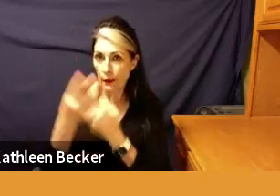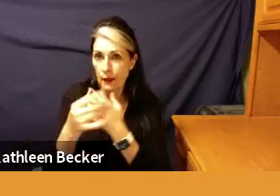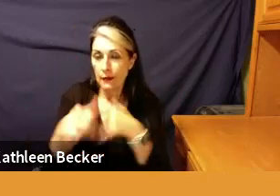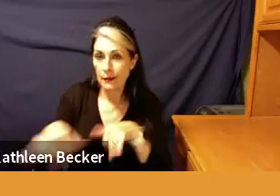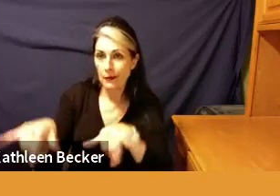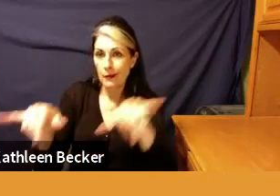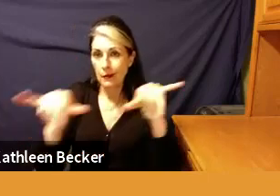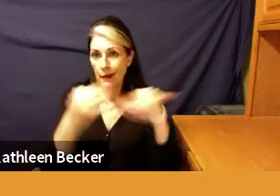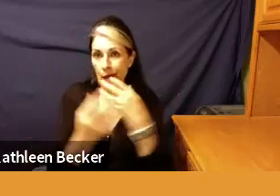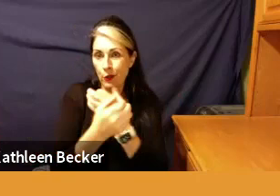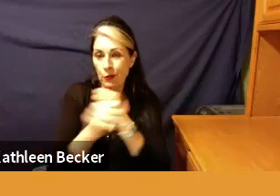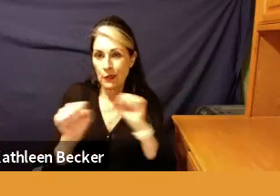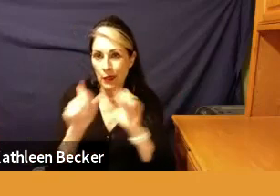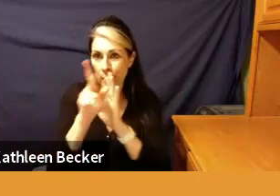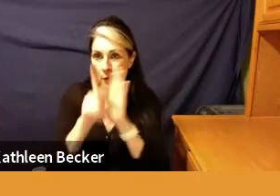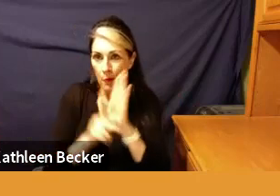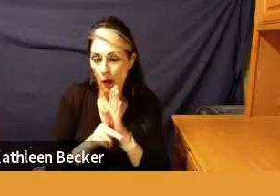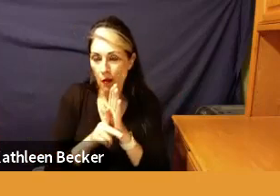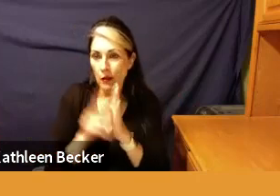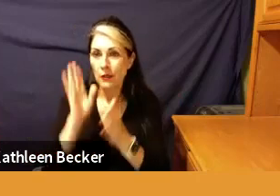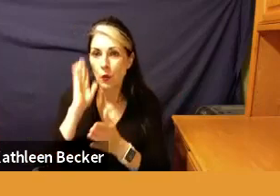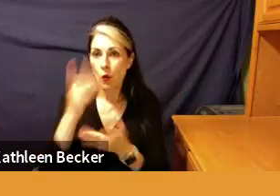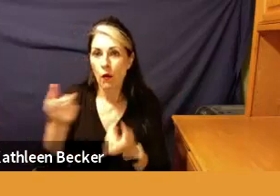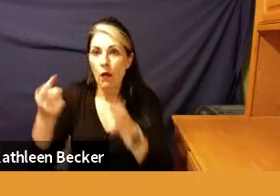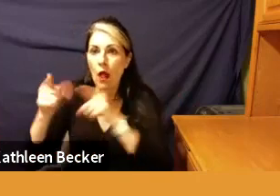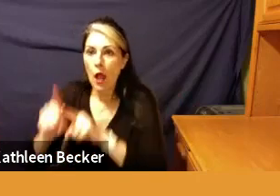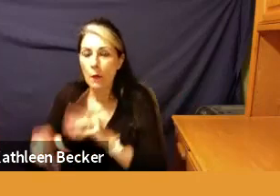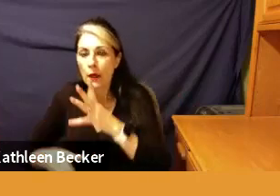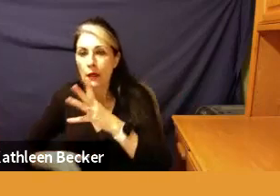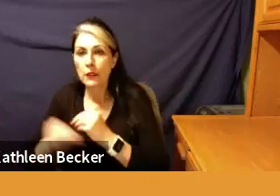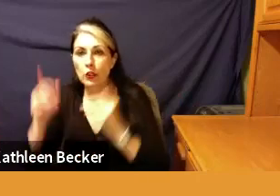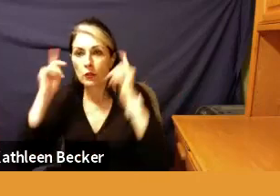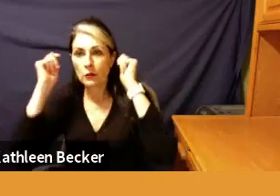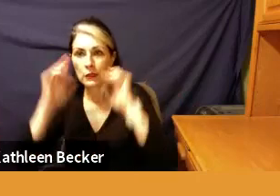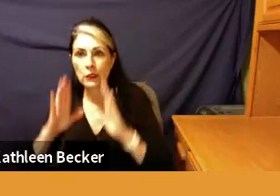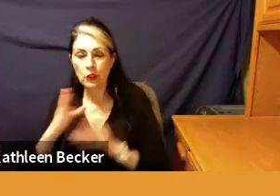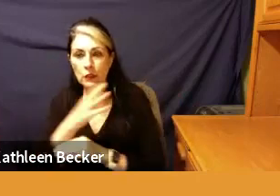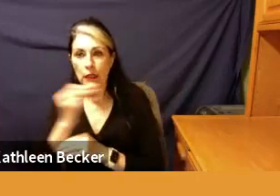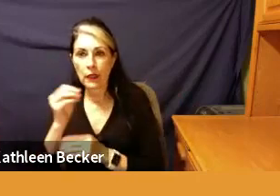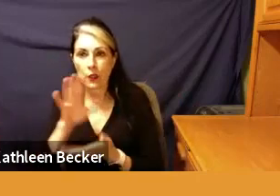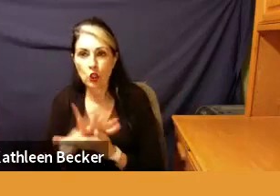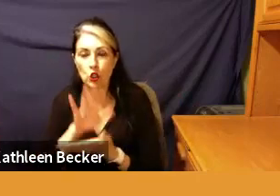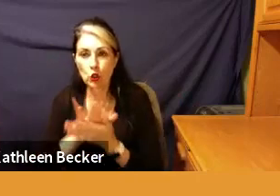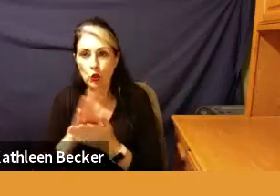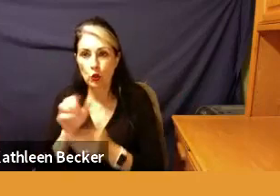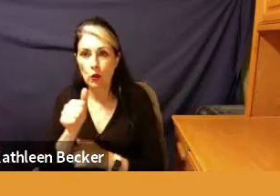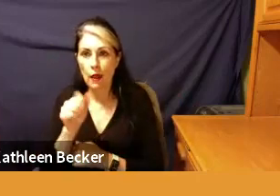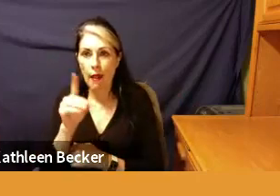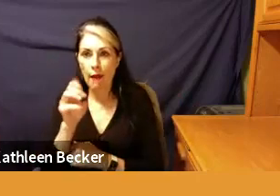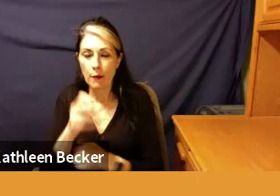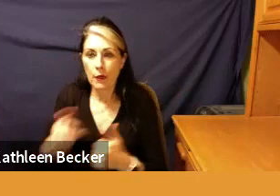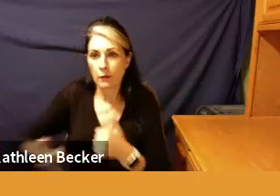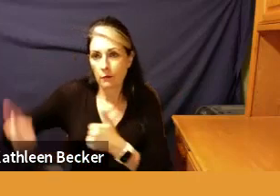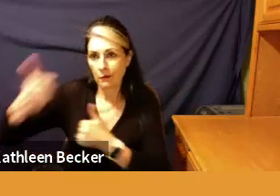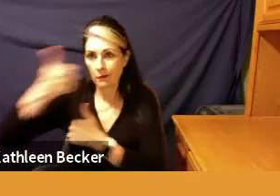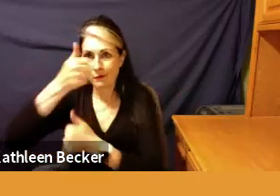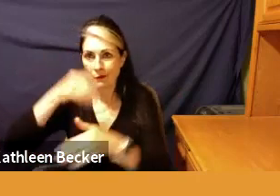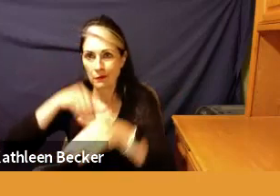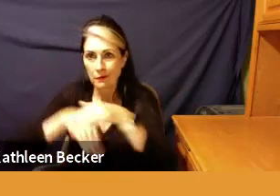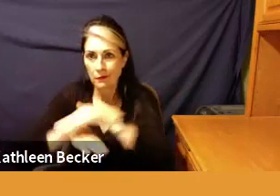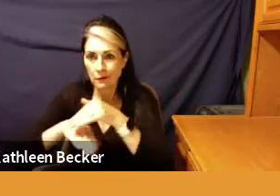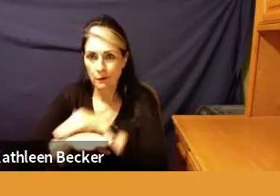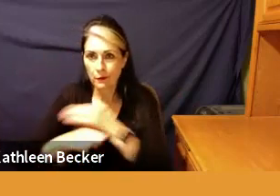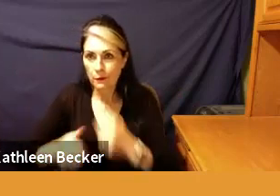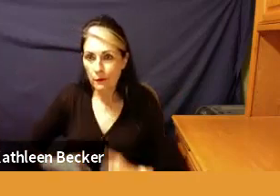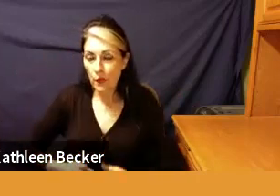protocol will take place. Additionally, teachers and school administrators have access to their students'